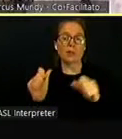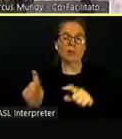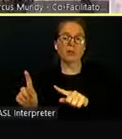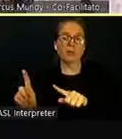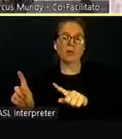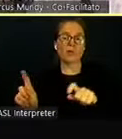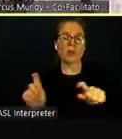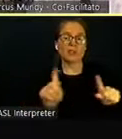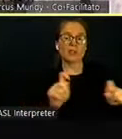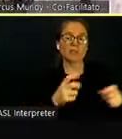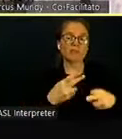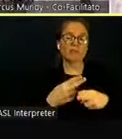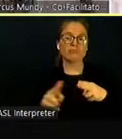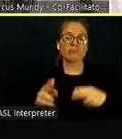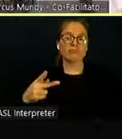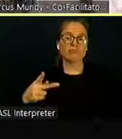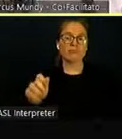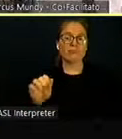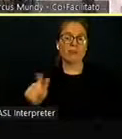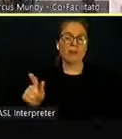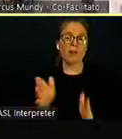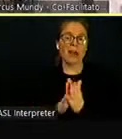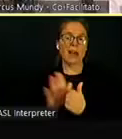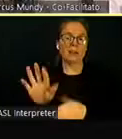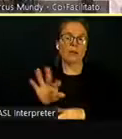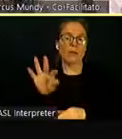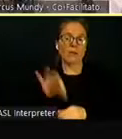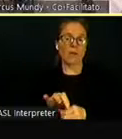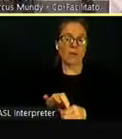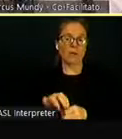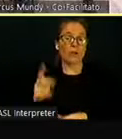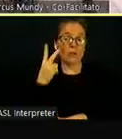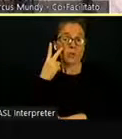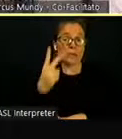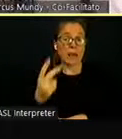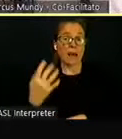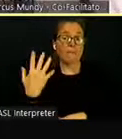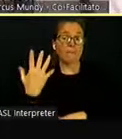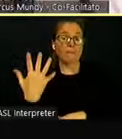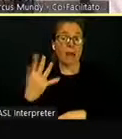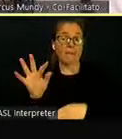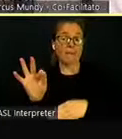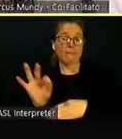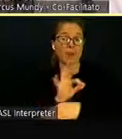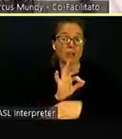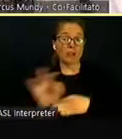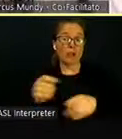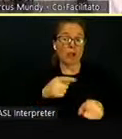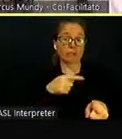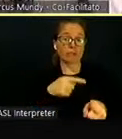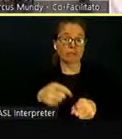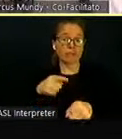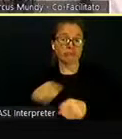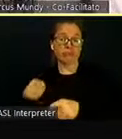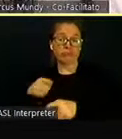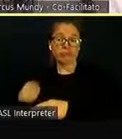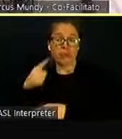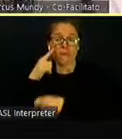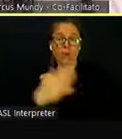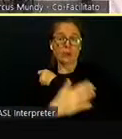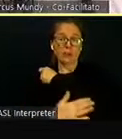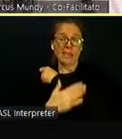quick polls because what I wanted to do, you saw the 5 functional areas that the county's discretionary